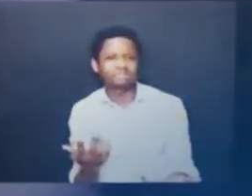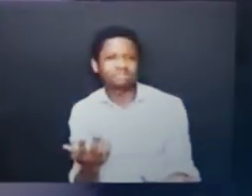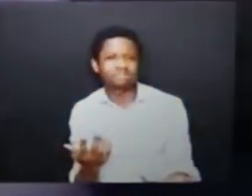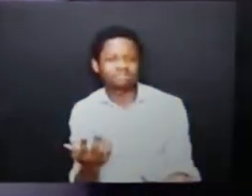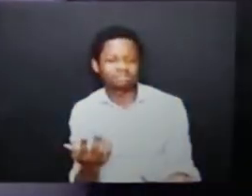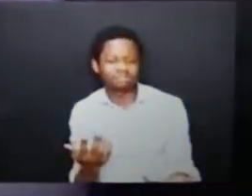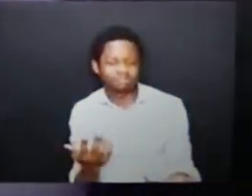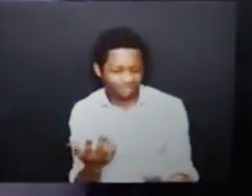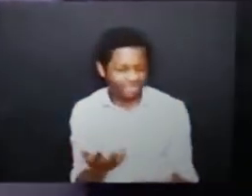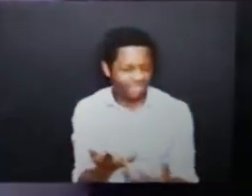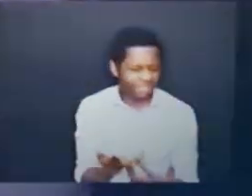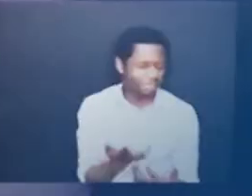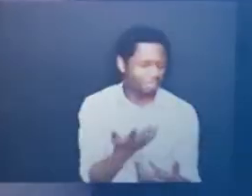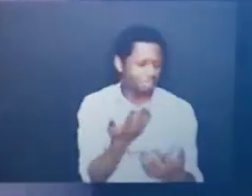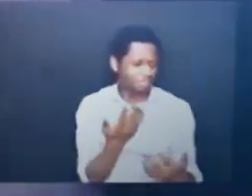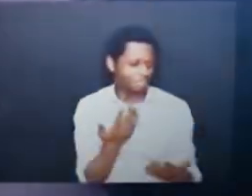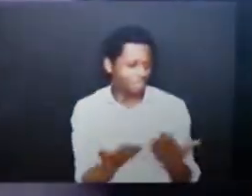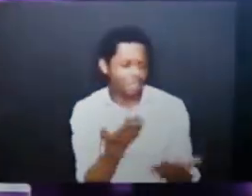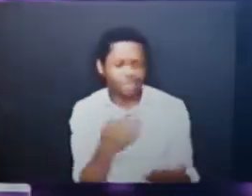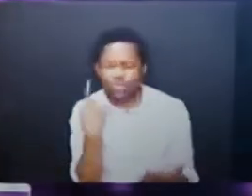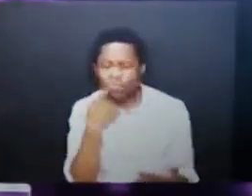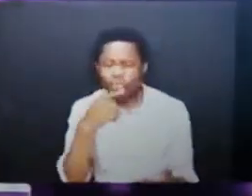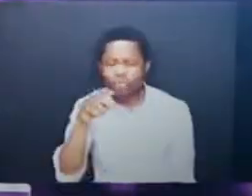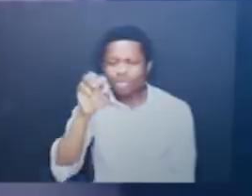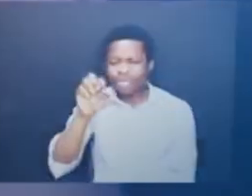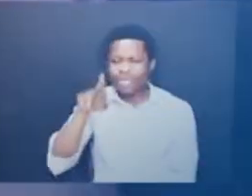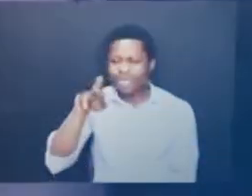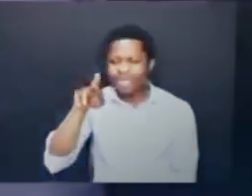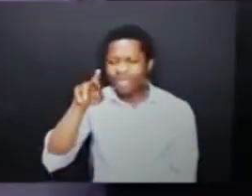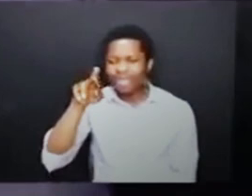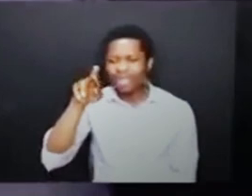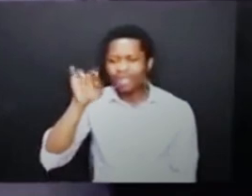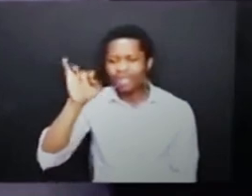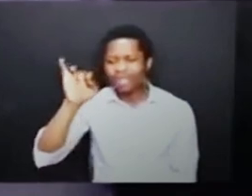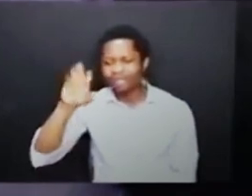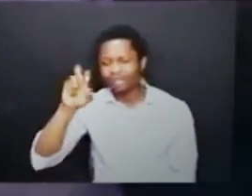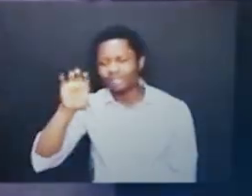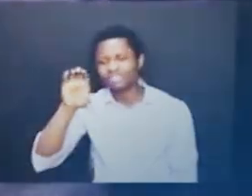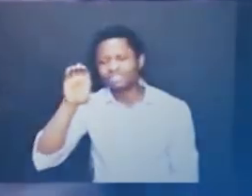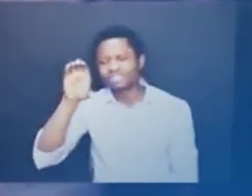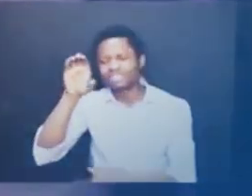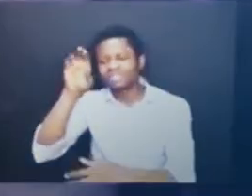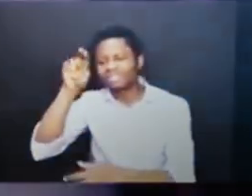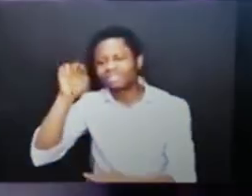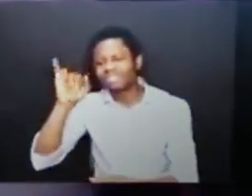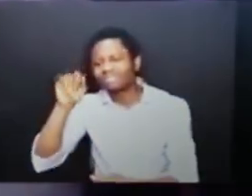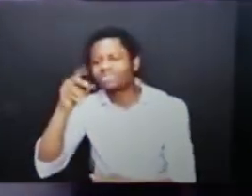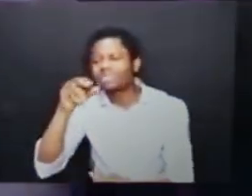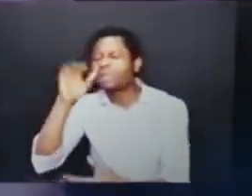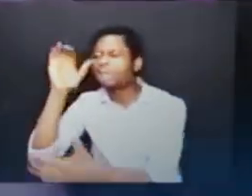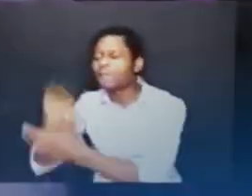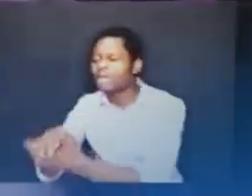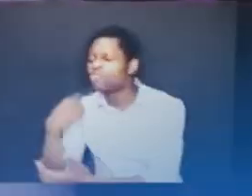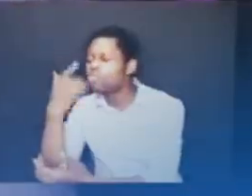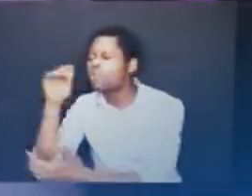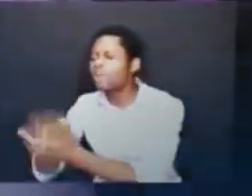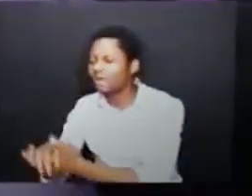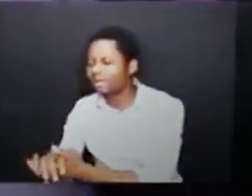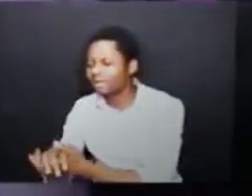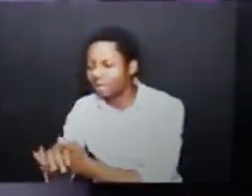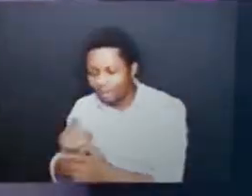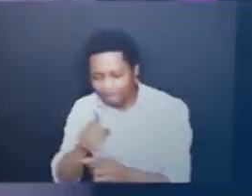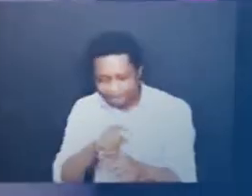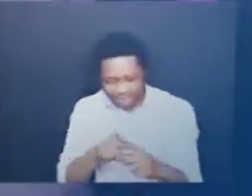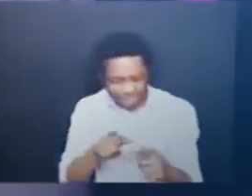marry? It's not there in scripture. Now, why Eric Nyamekye ever warren way when she done chili mu ever chironi? But he has all